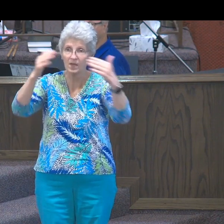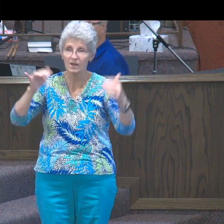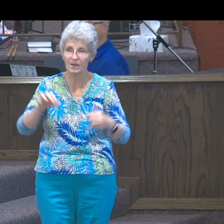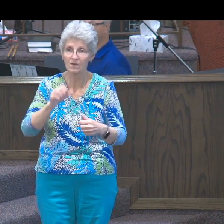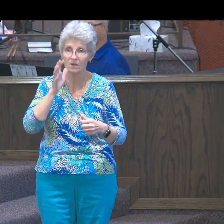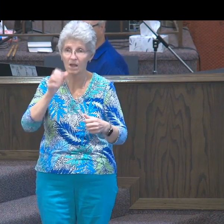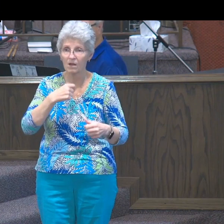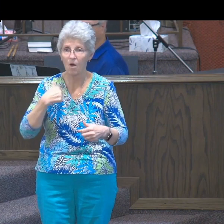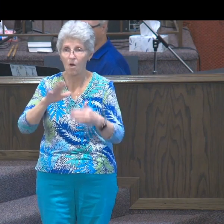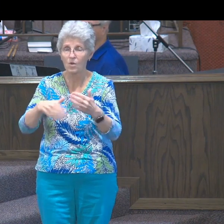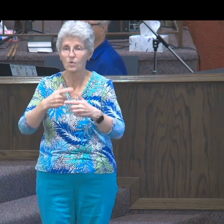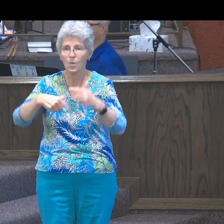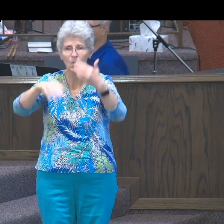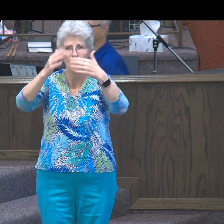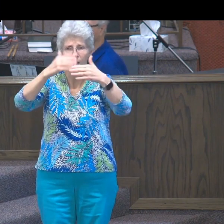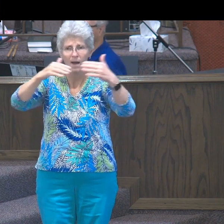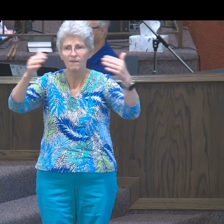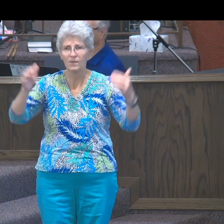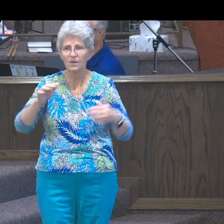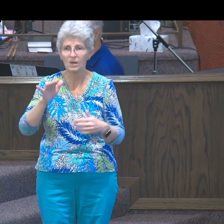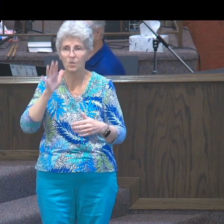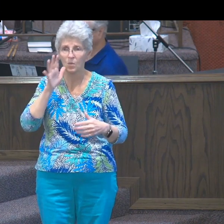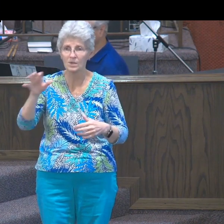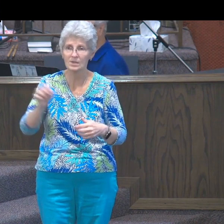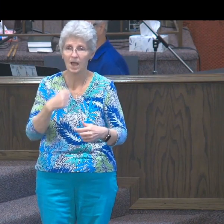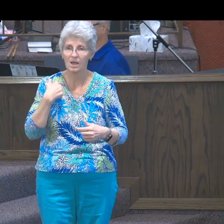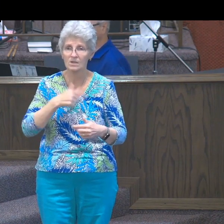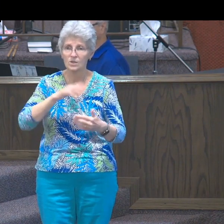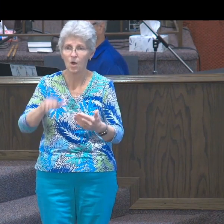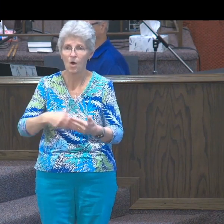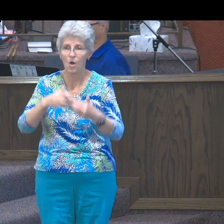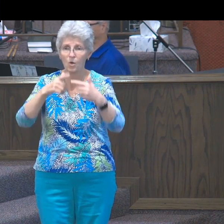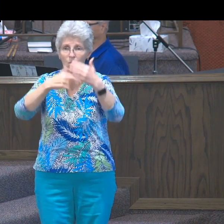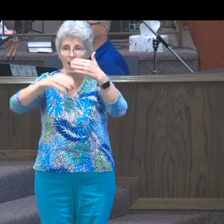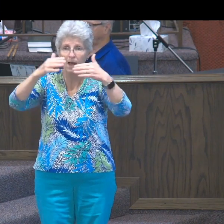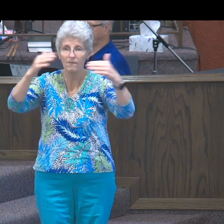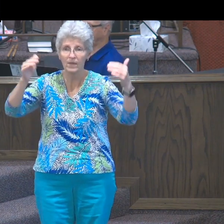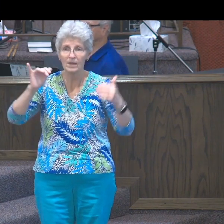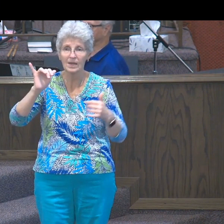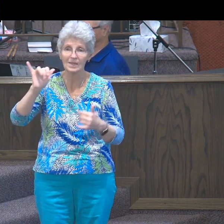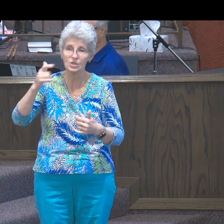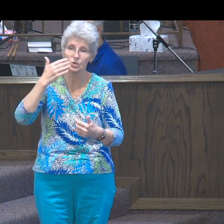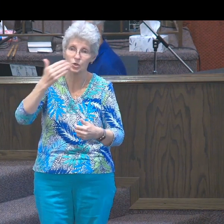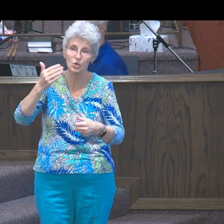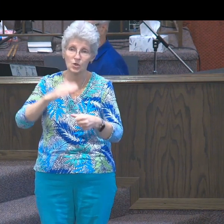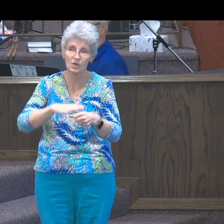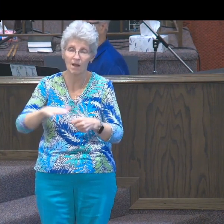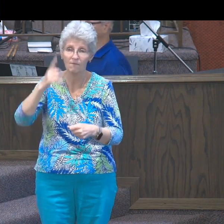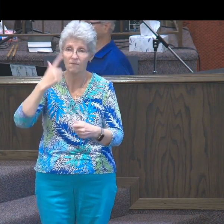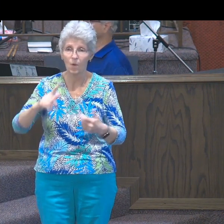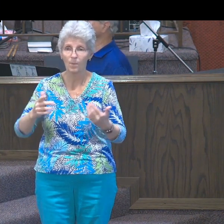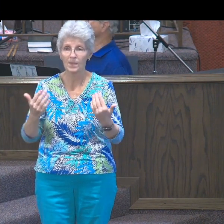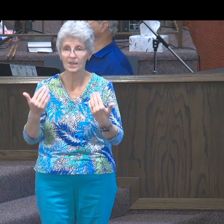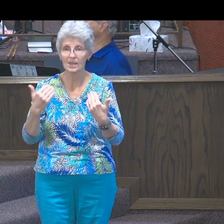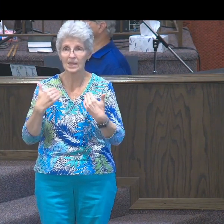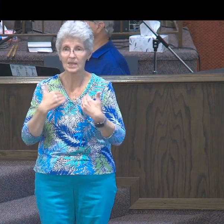heaven. It will take us all to heaven. It will take us all to heaven. It's good enough